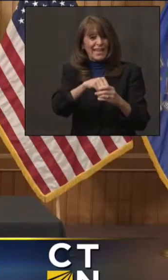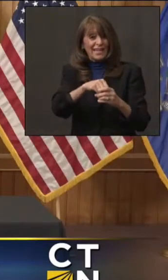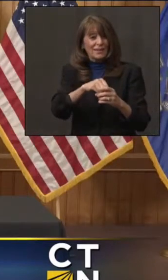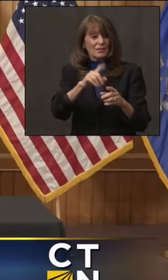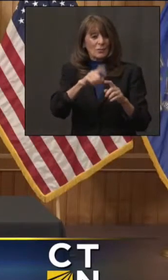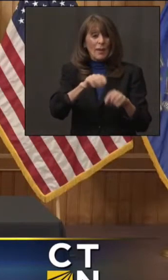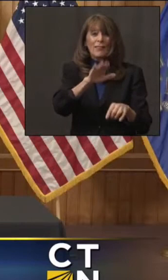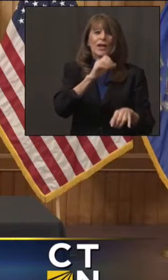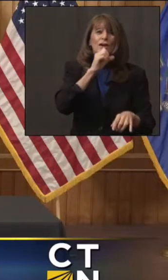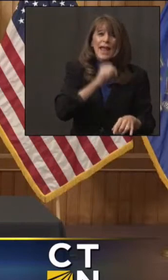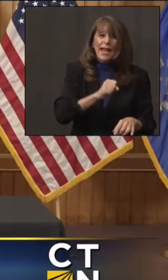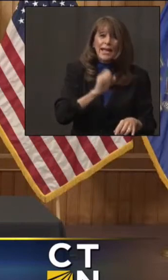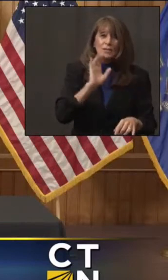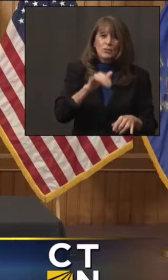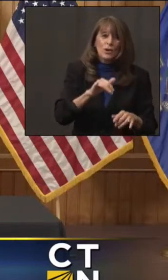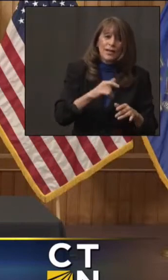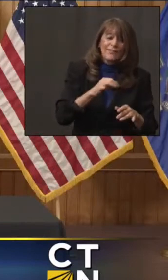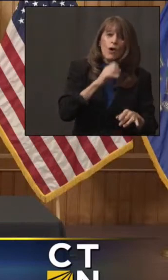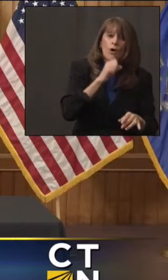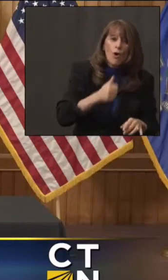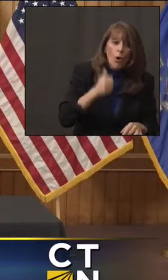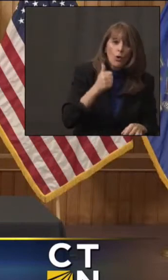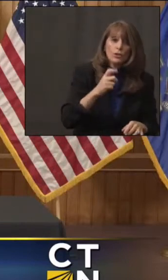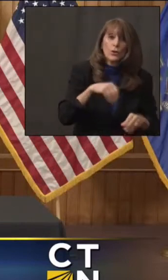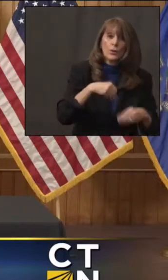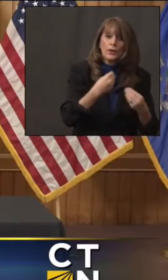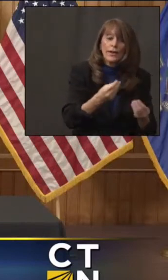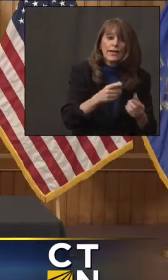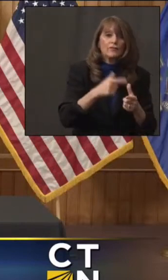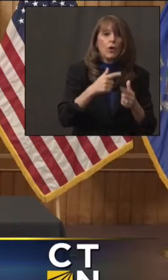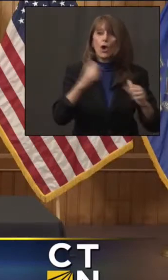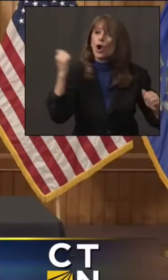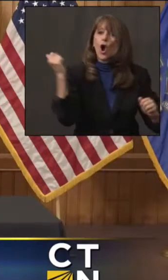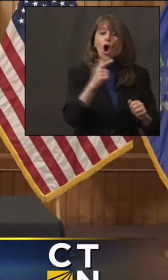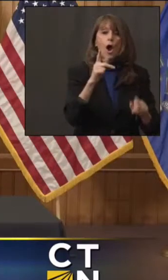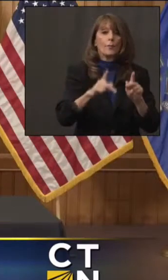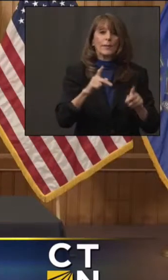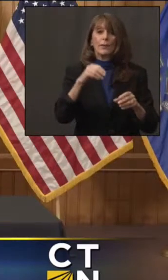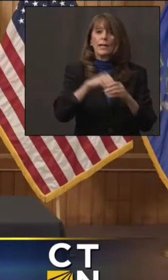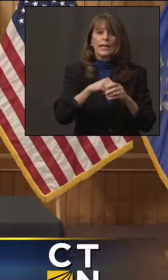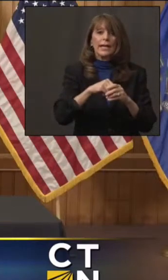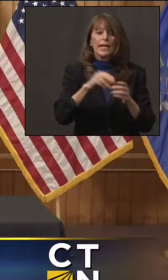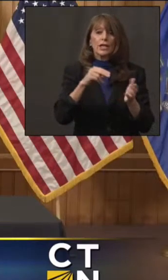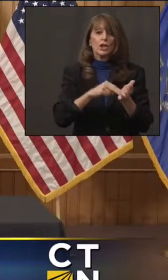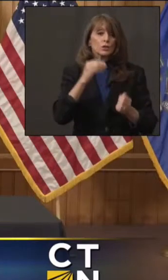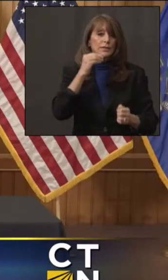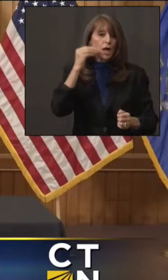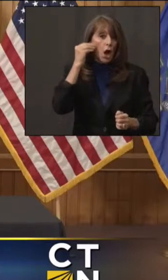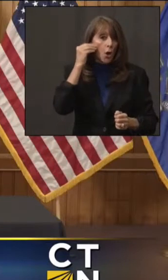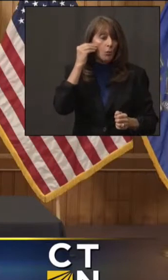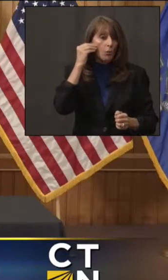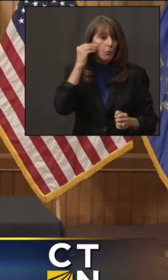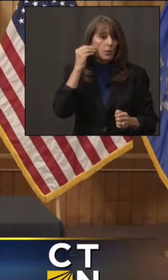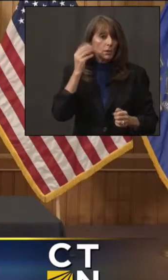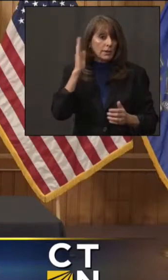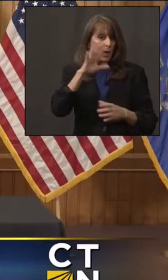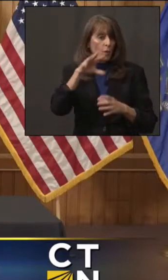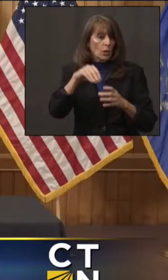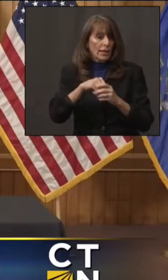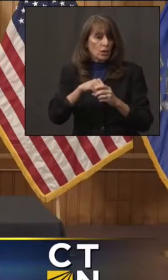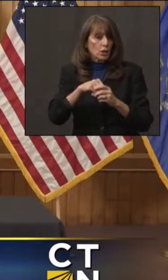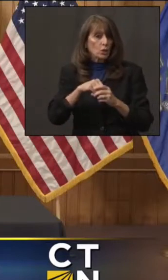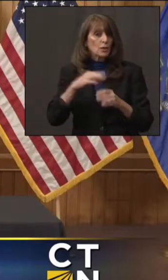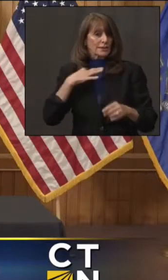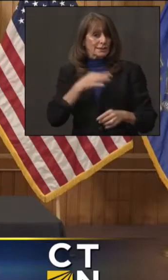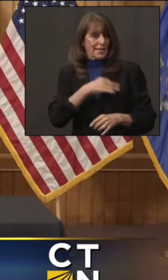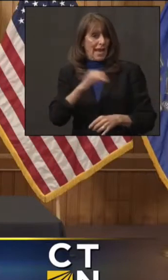age or anything like that, or it's just pretty much everyone that's in a nursing home a resident? And I want to make sure, too, that number included nursing home